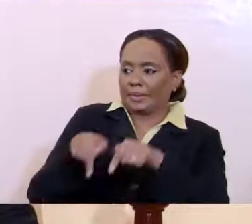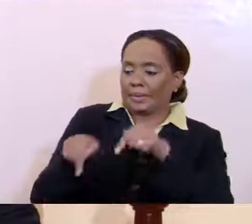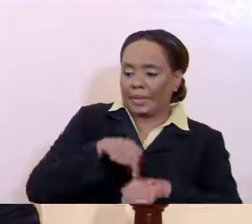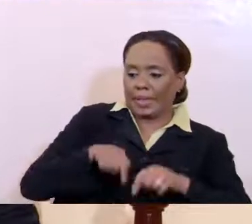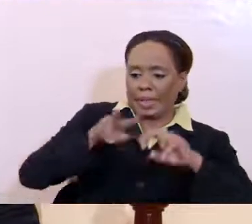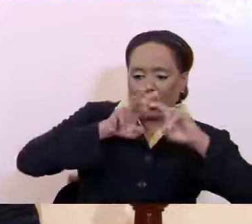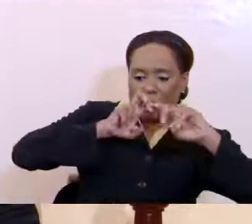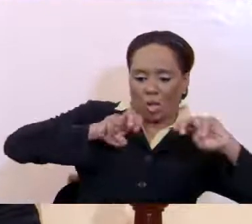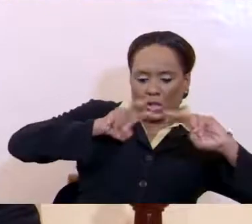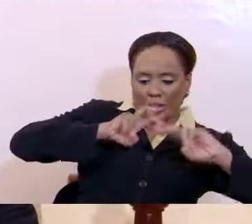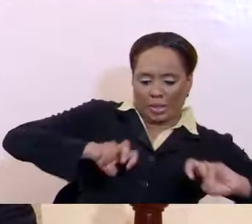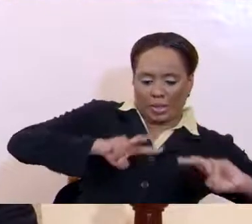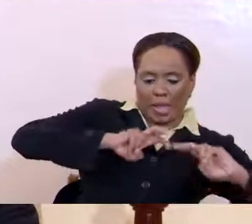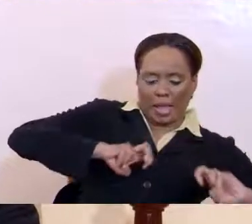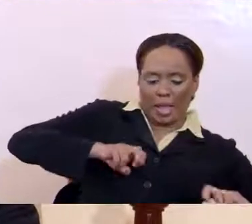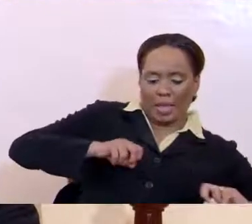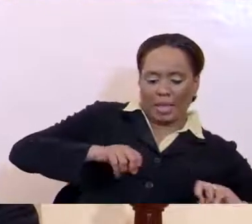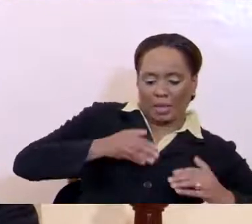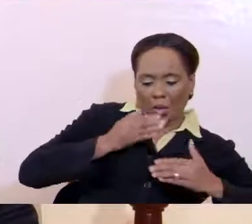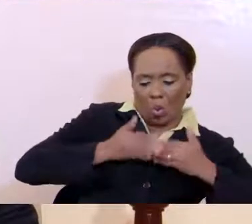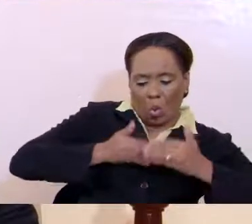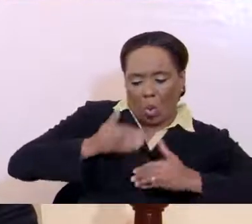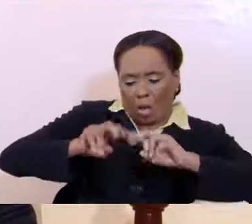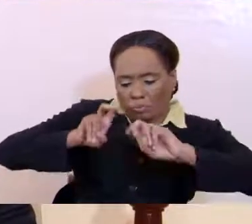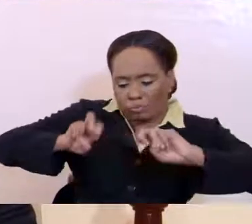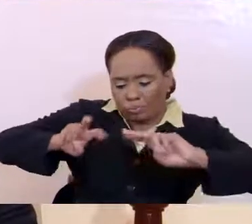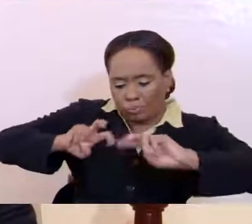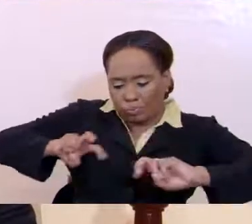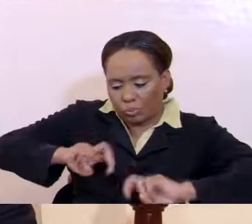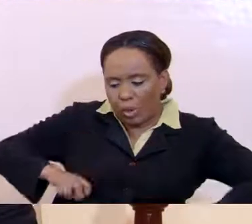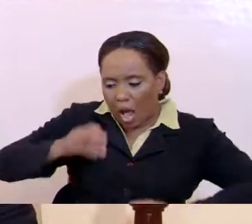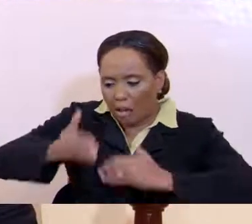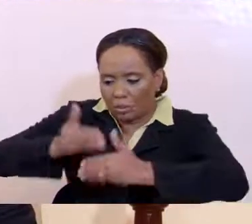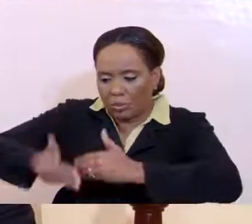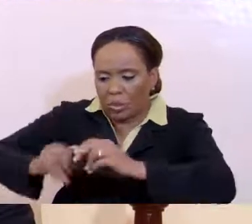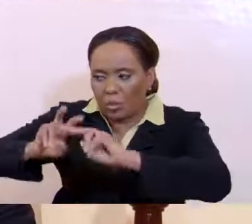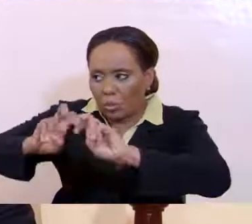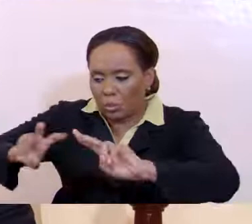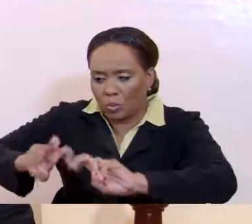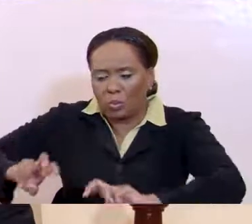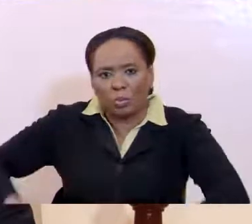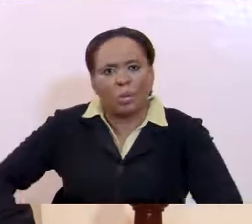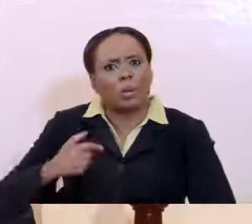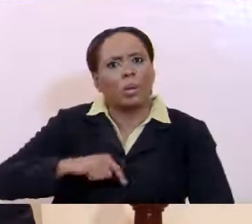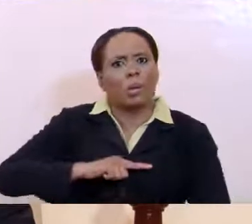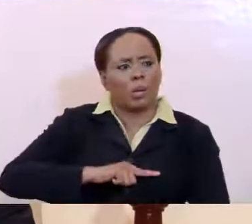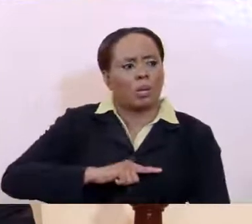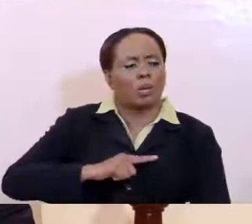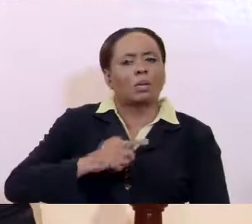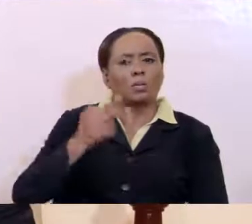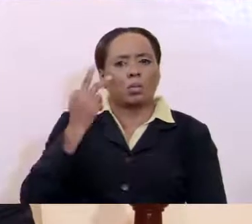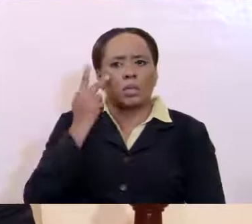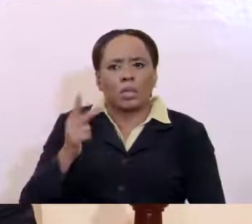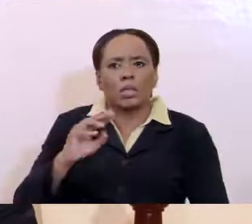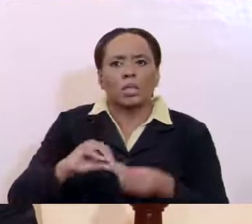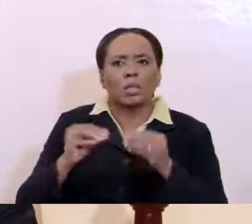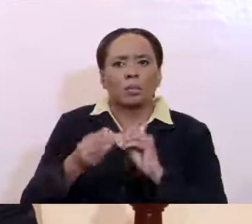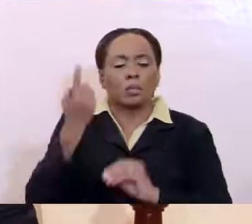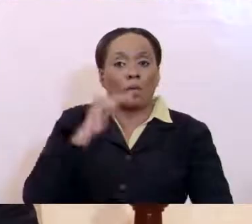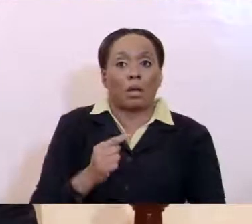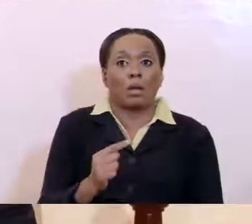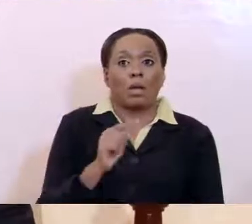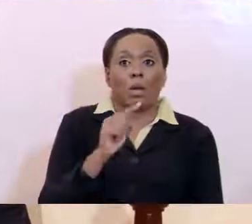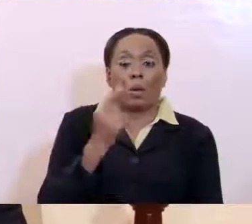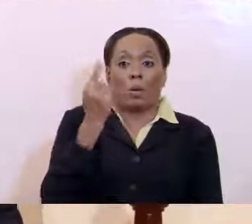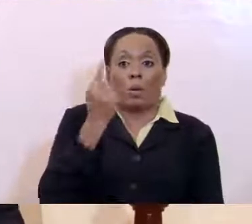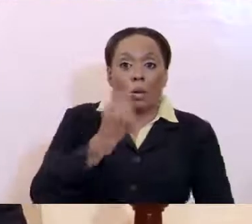reanalyzed the data. So previously, as you remember, when we were presenting the dashboard, we would have given you the numbers for that day. But